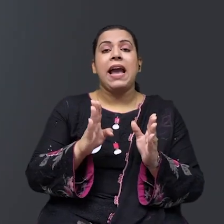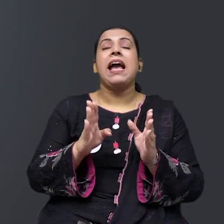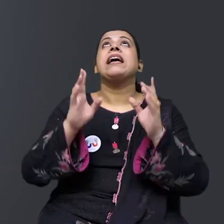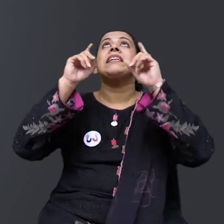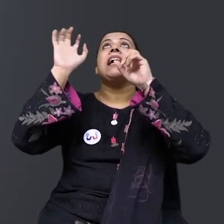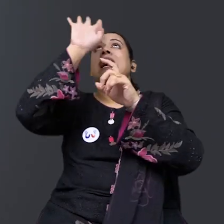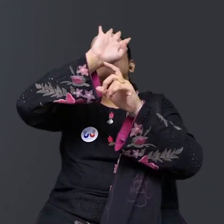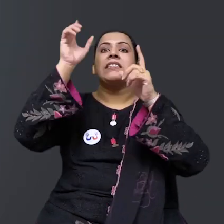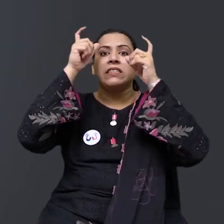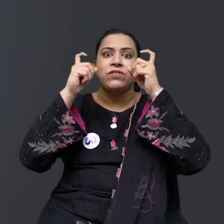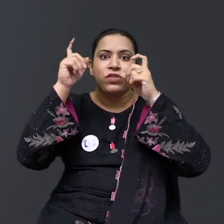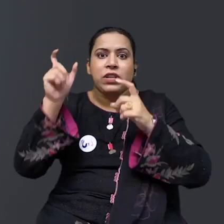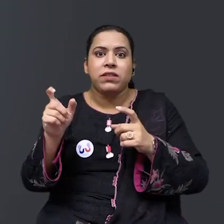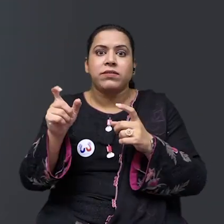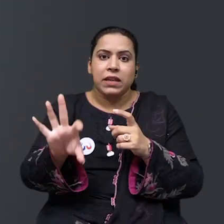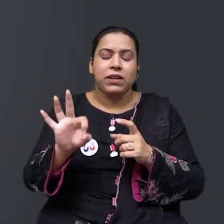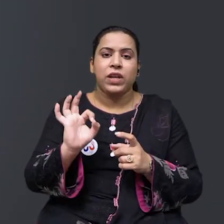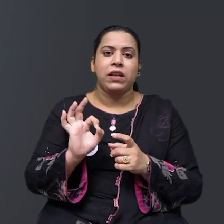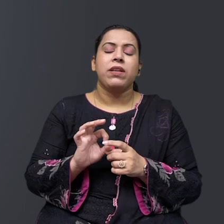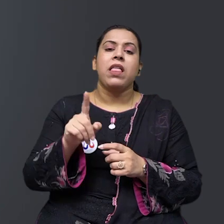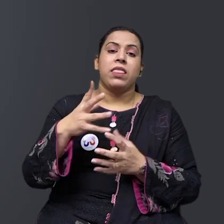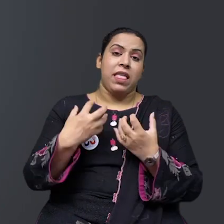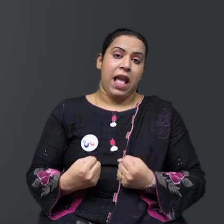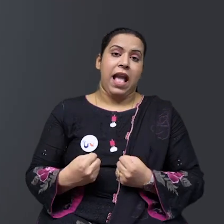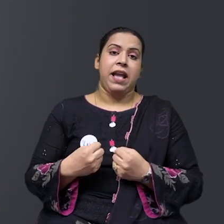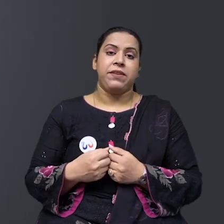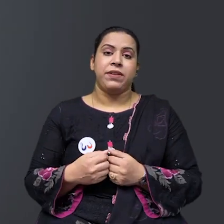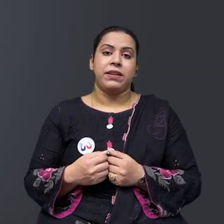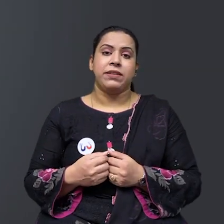astrophotographers specifically, they have this very